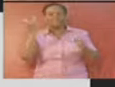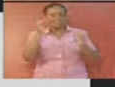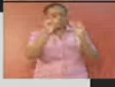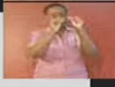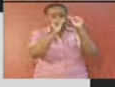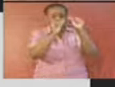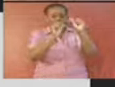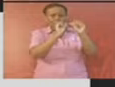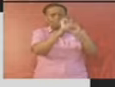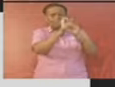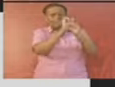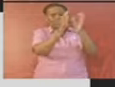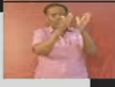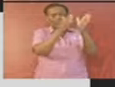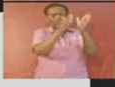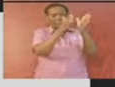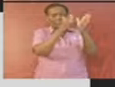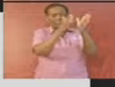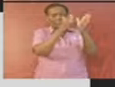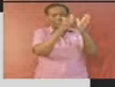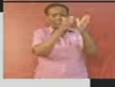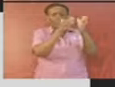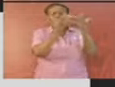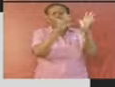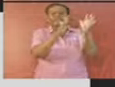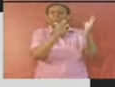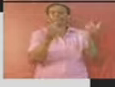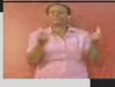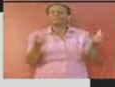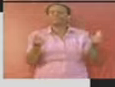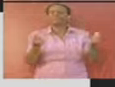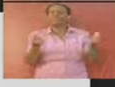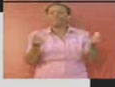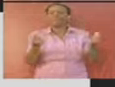gym. Your co-workers also have their families.